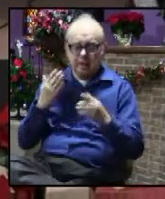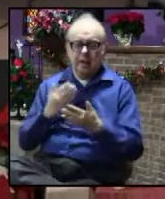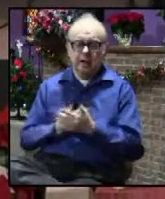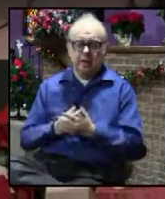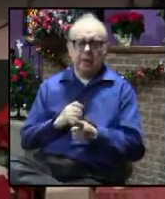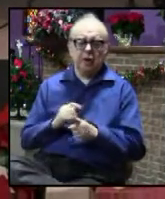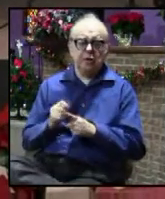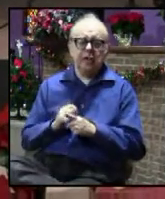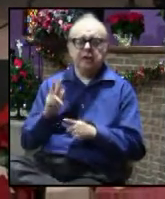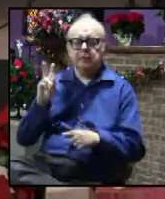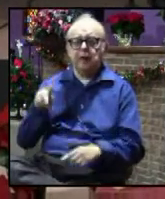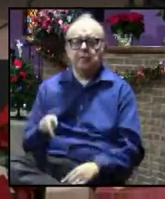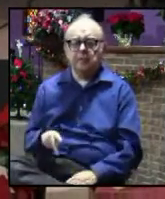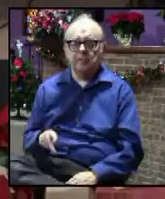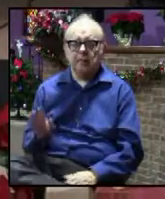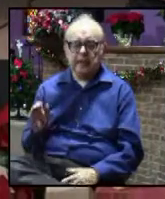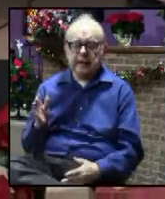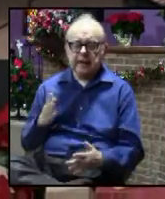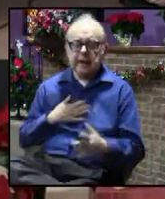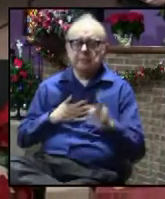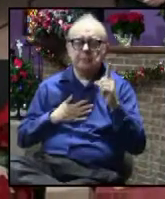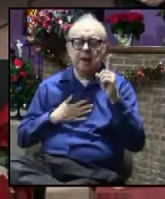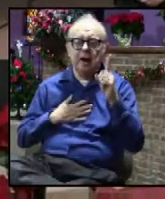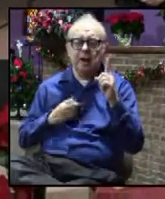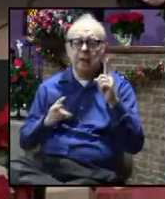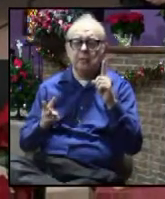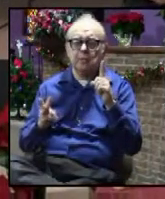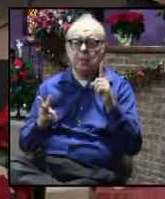Training him up in my ways.